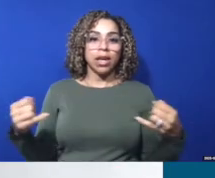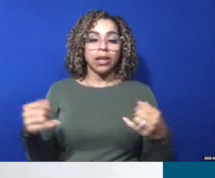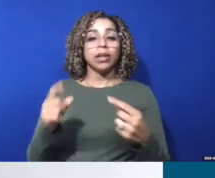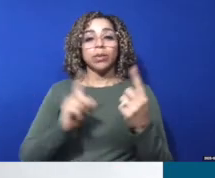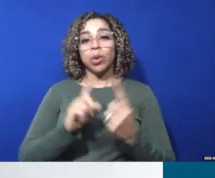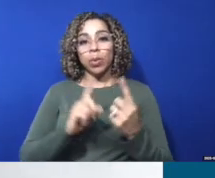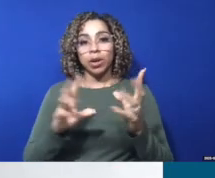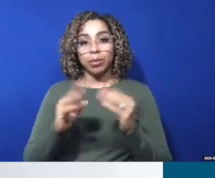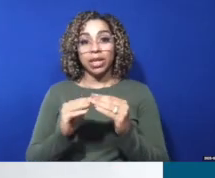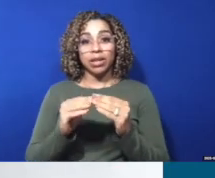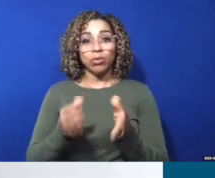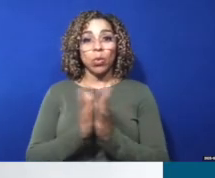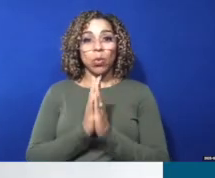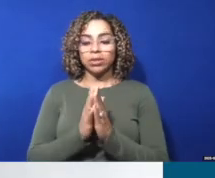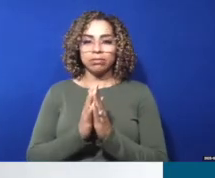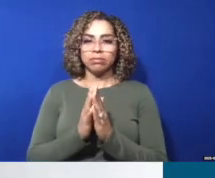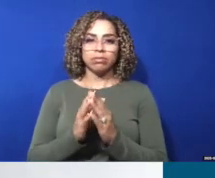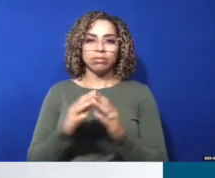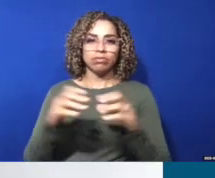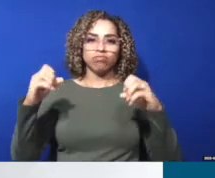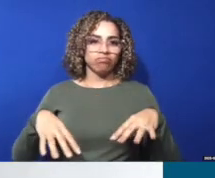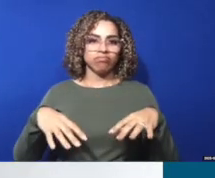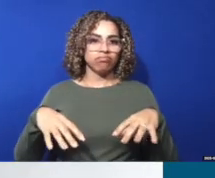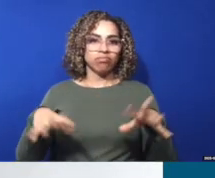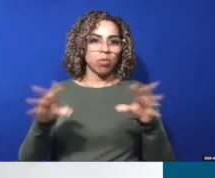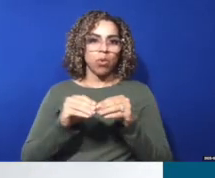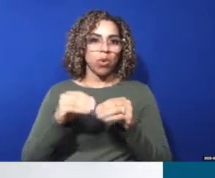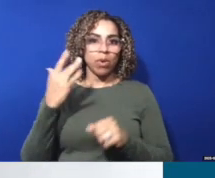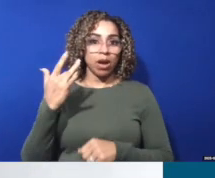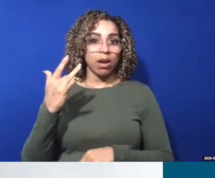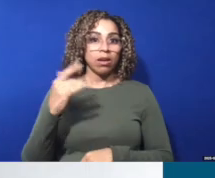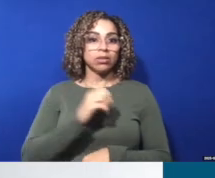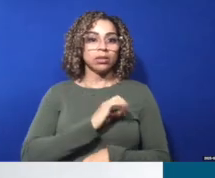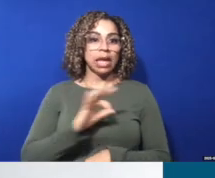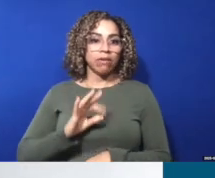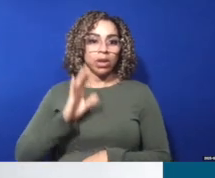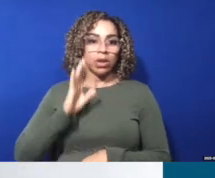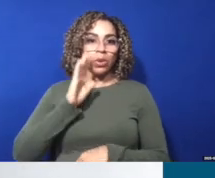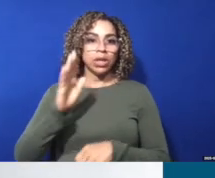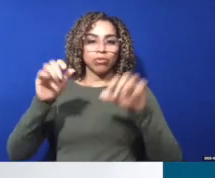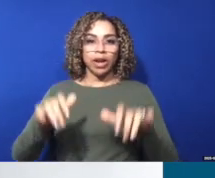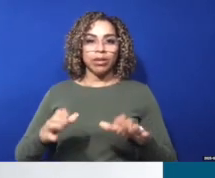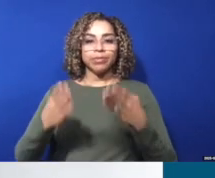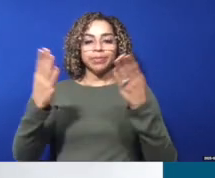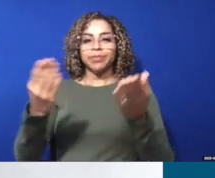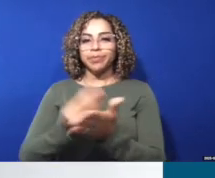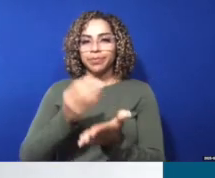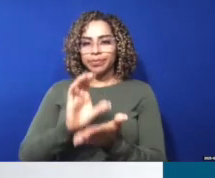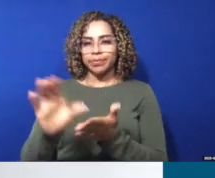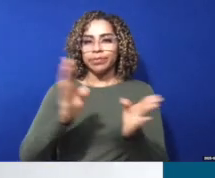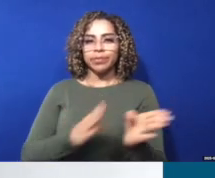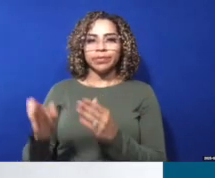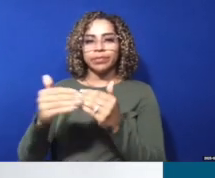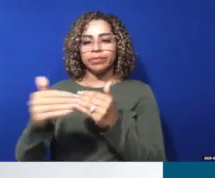we have closed that since staff will be writing the proposed funding plan in the next several